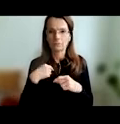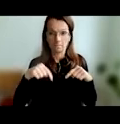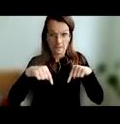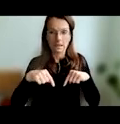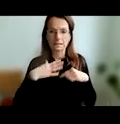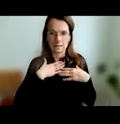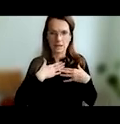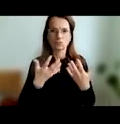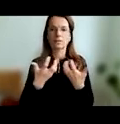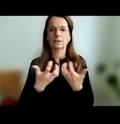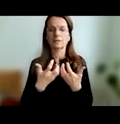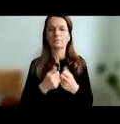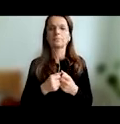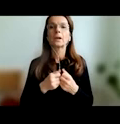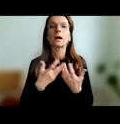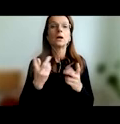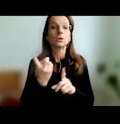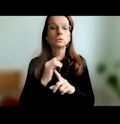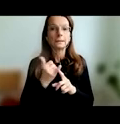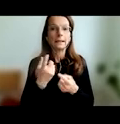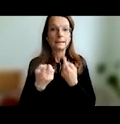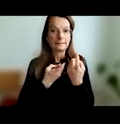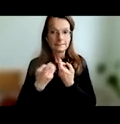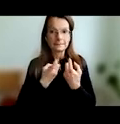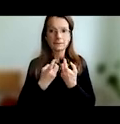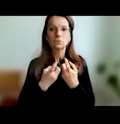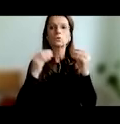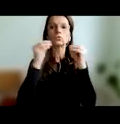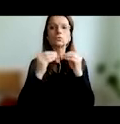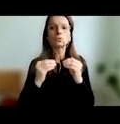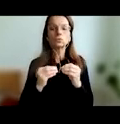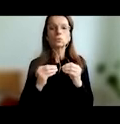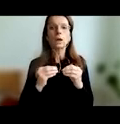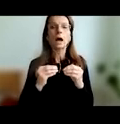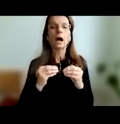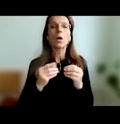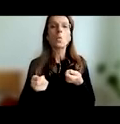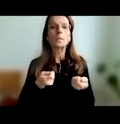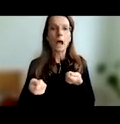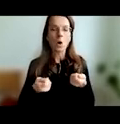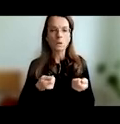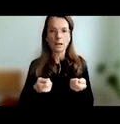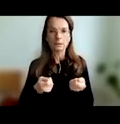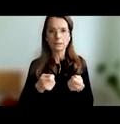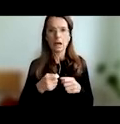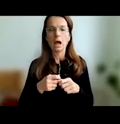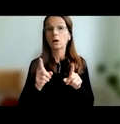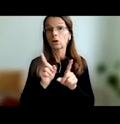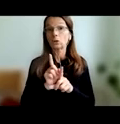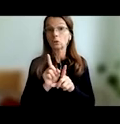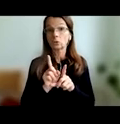Se veda, esiguje potem tudi struktura upravljanja. The challenge is also the